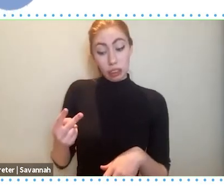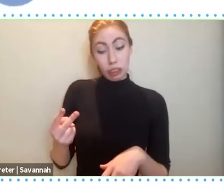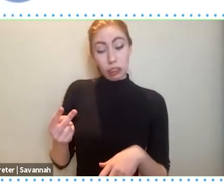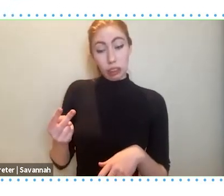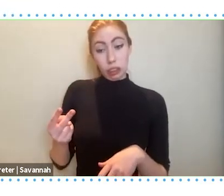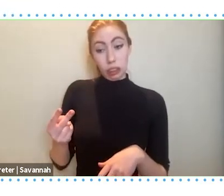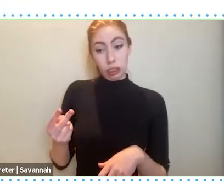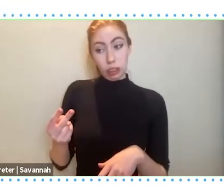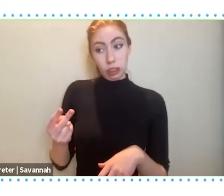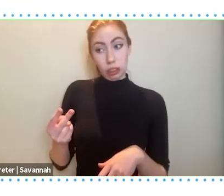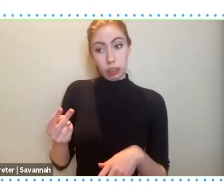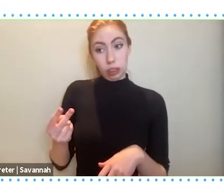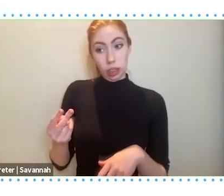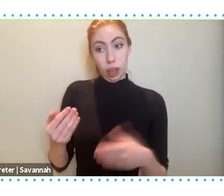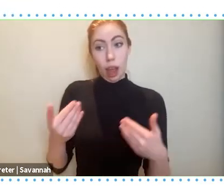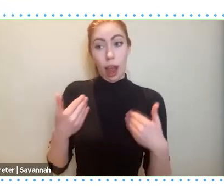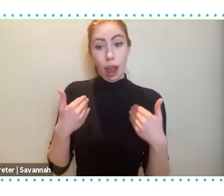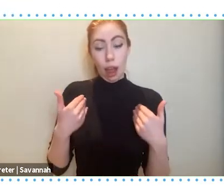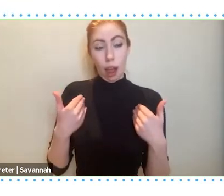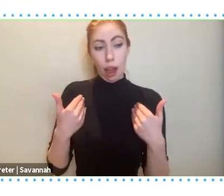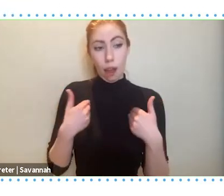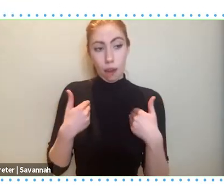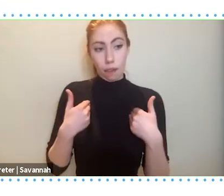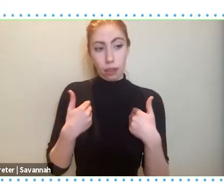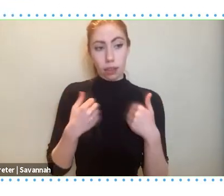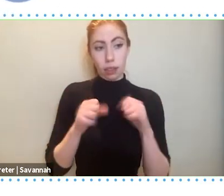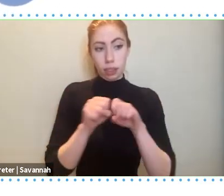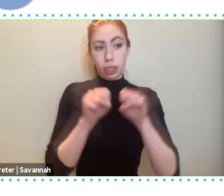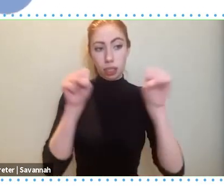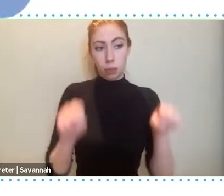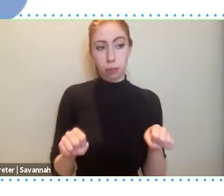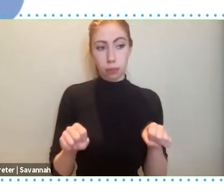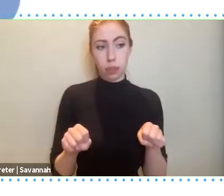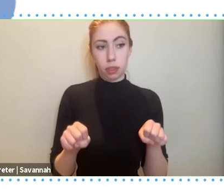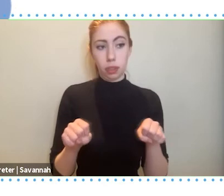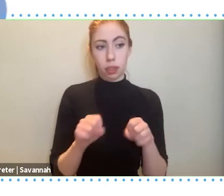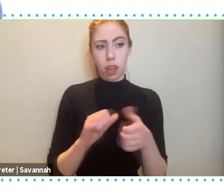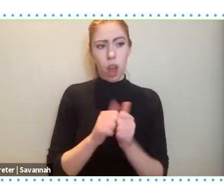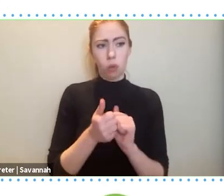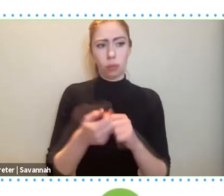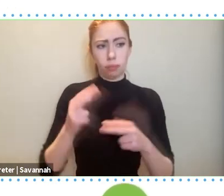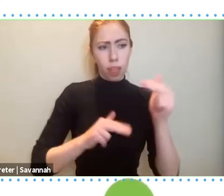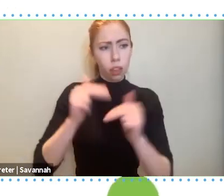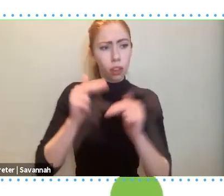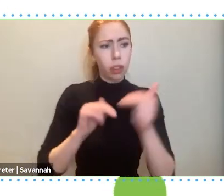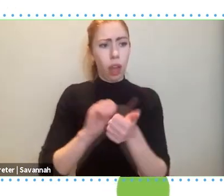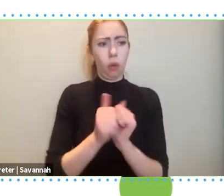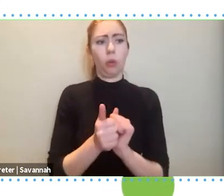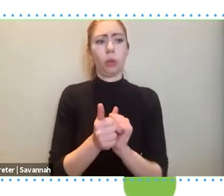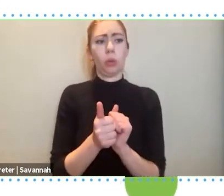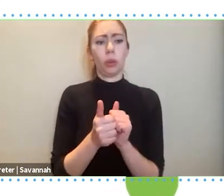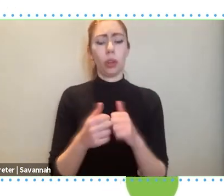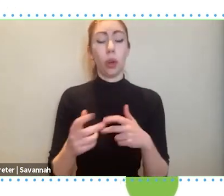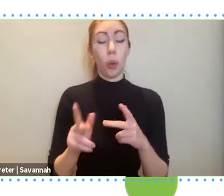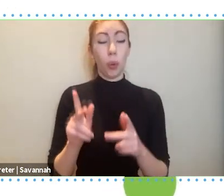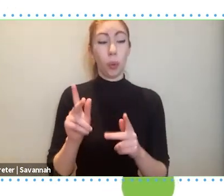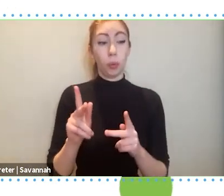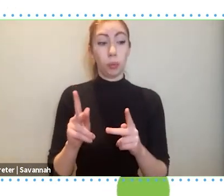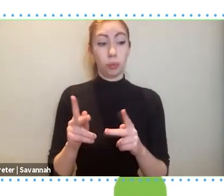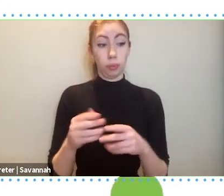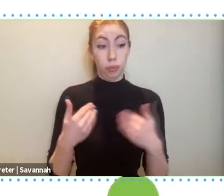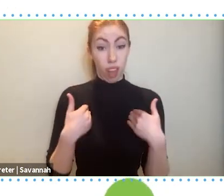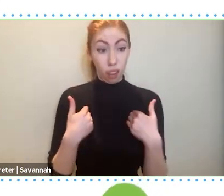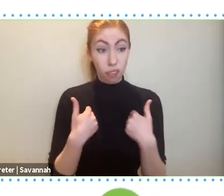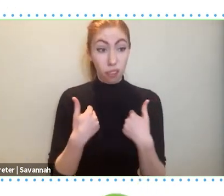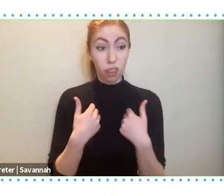mean inclusion, because how do you engage with a system that was built by a particular group of people and through particular ways